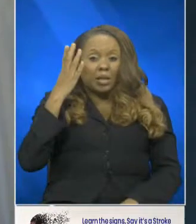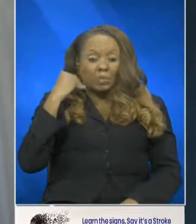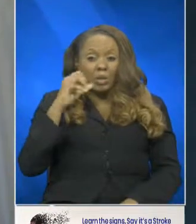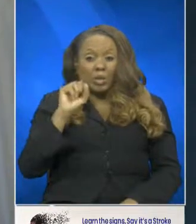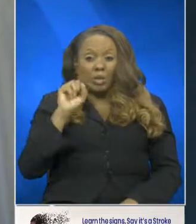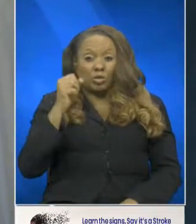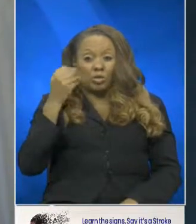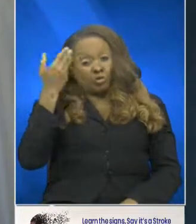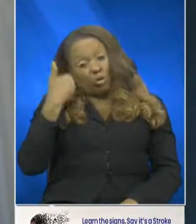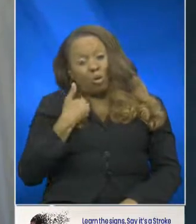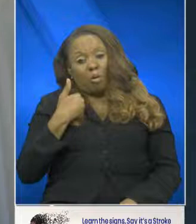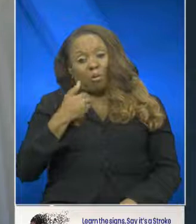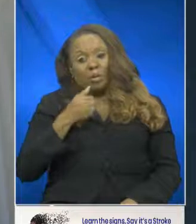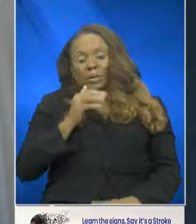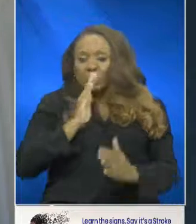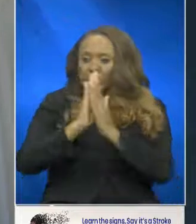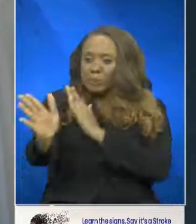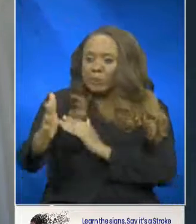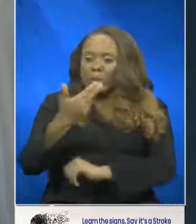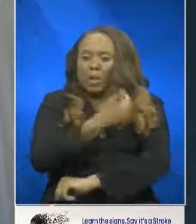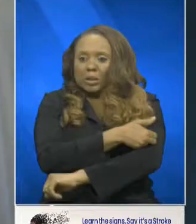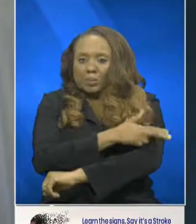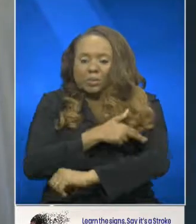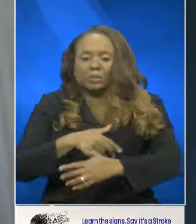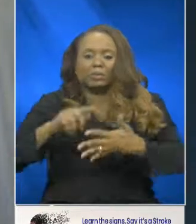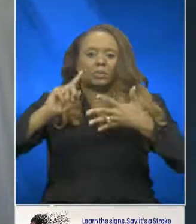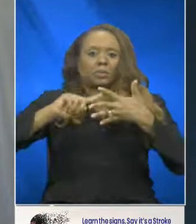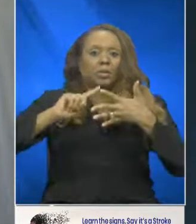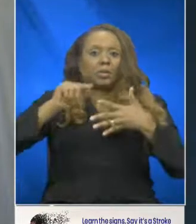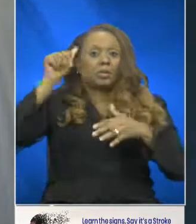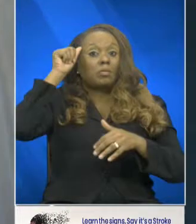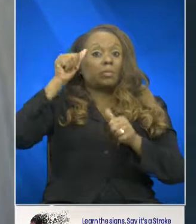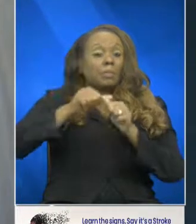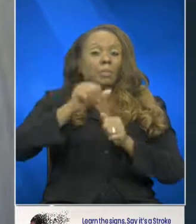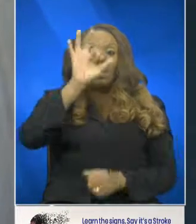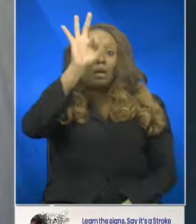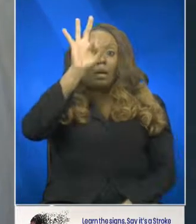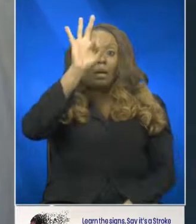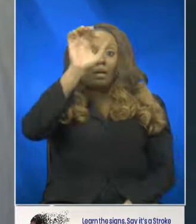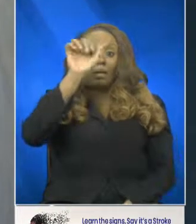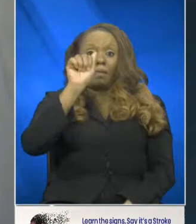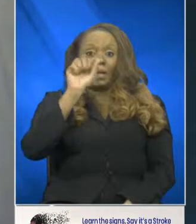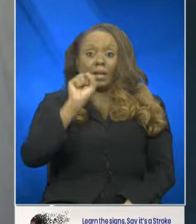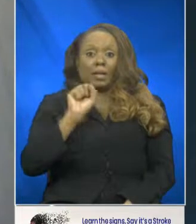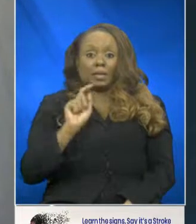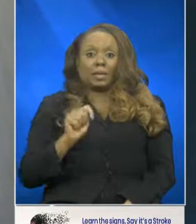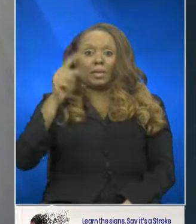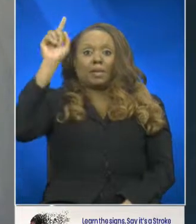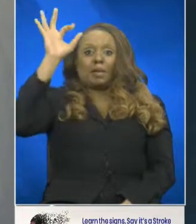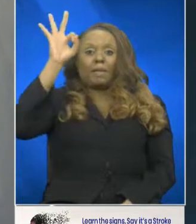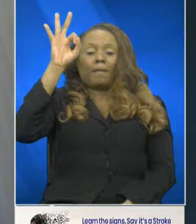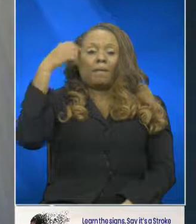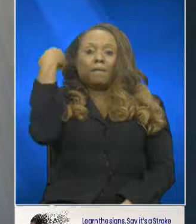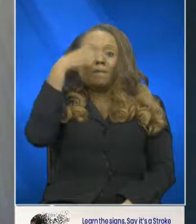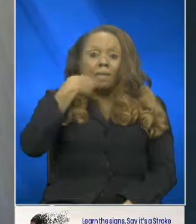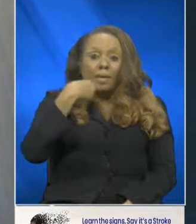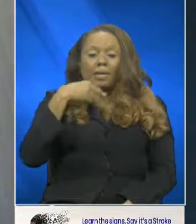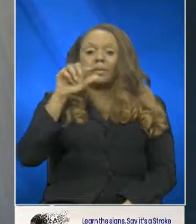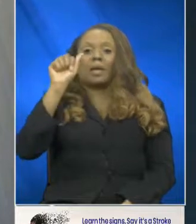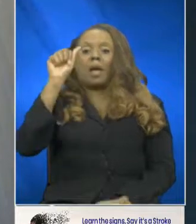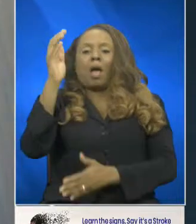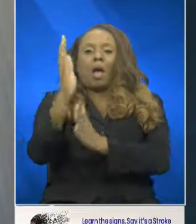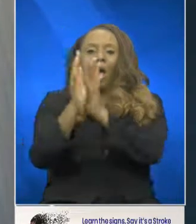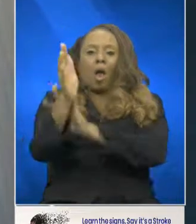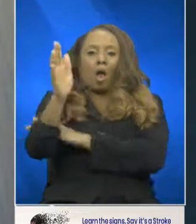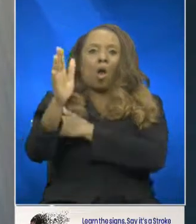Two, the symptoms and signs, remember the acronym FAST. Face, arms, speech,